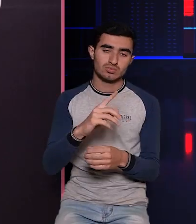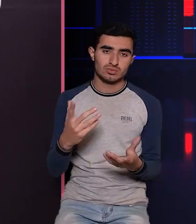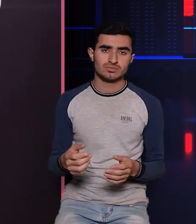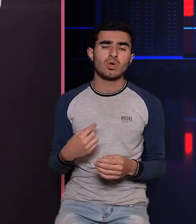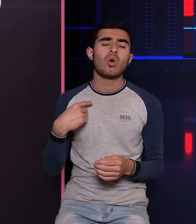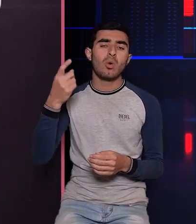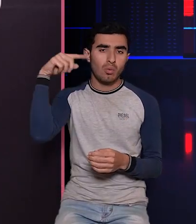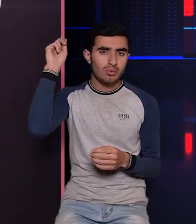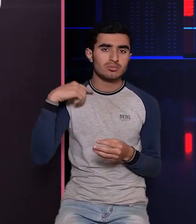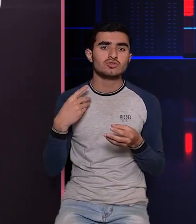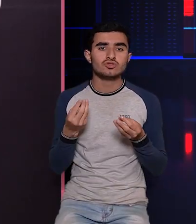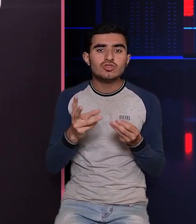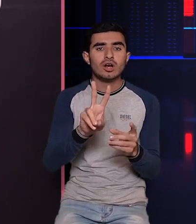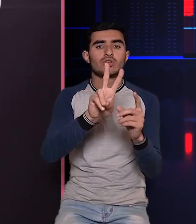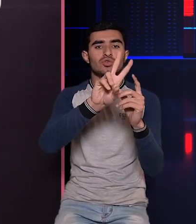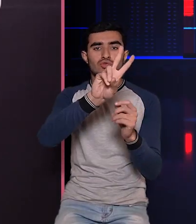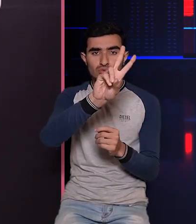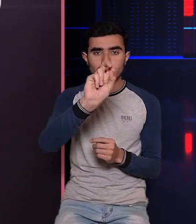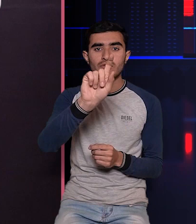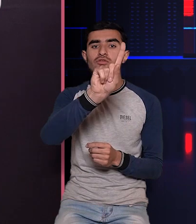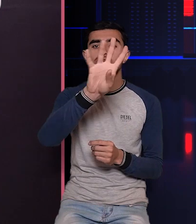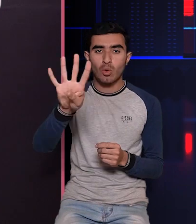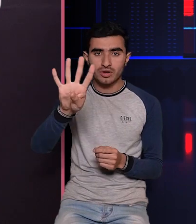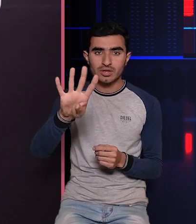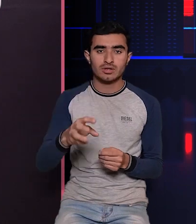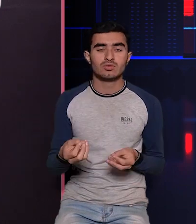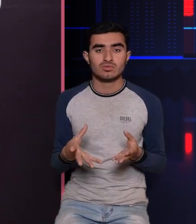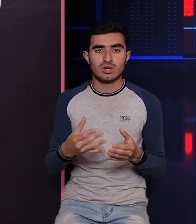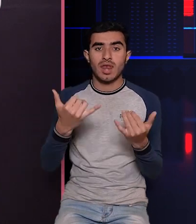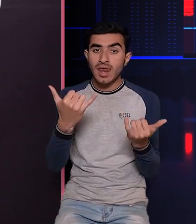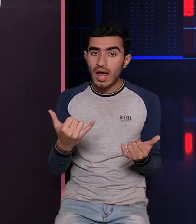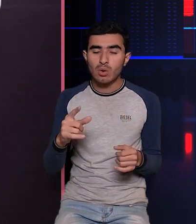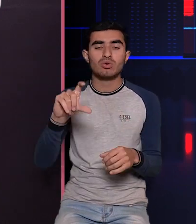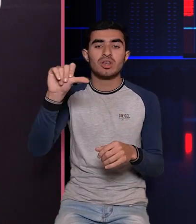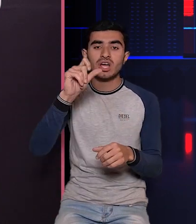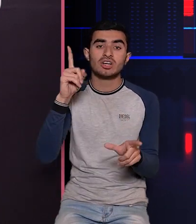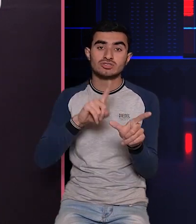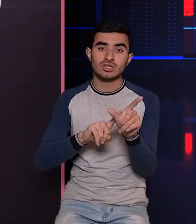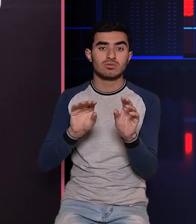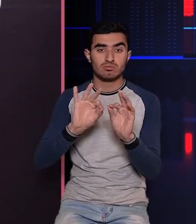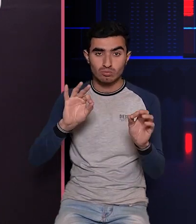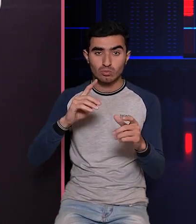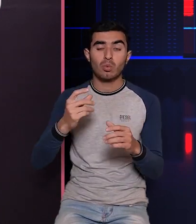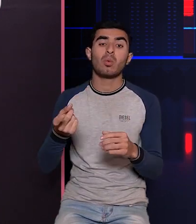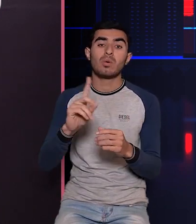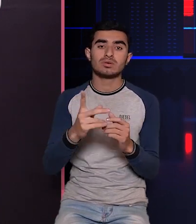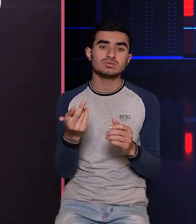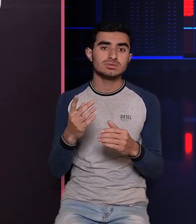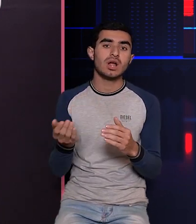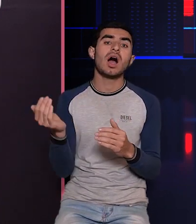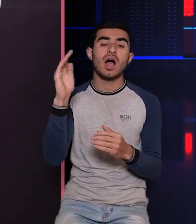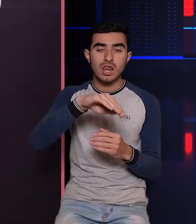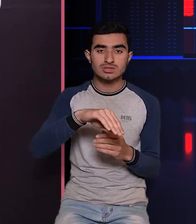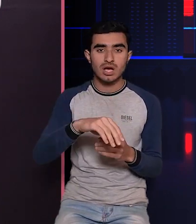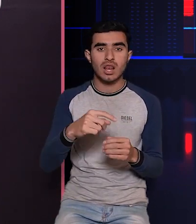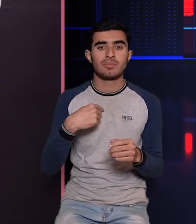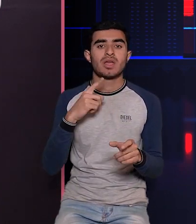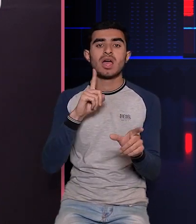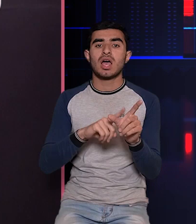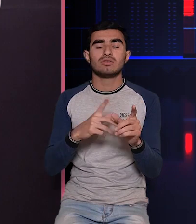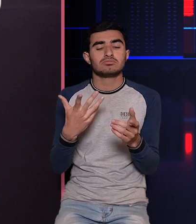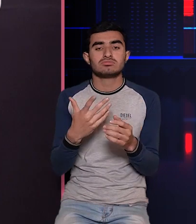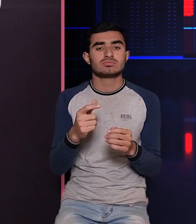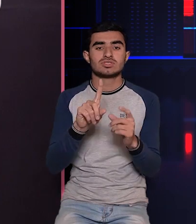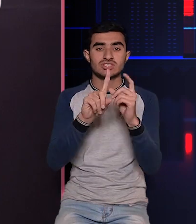we started in 2014, and it's been about almost 9 years. So next year, when we do the third Lahore Biennial,